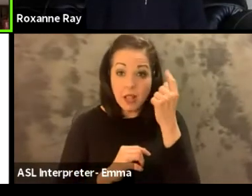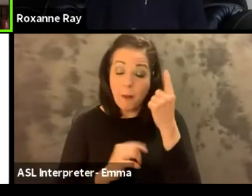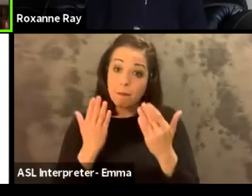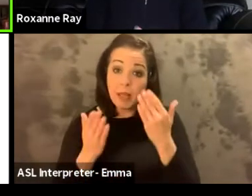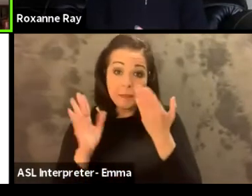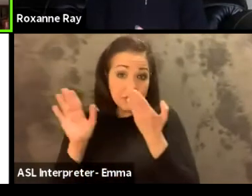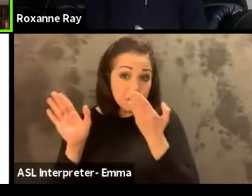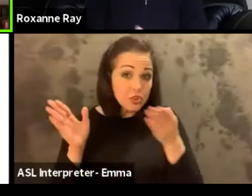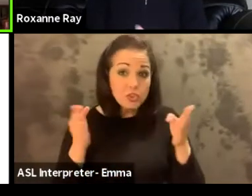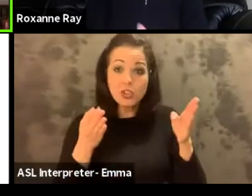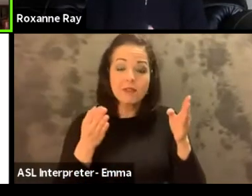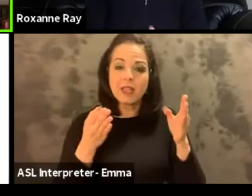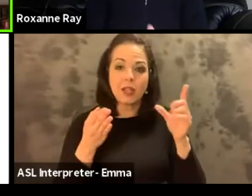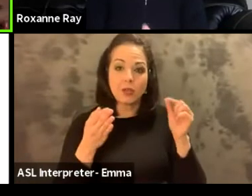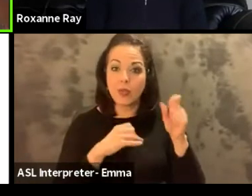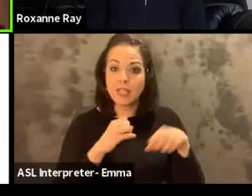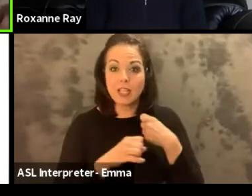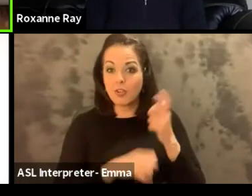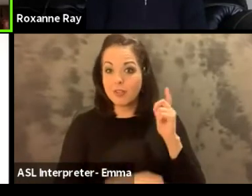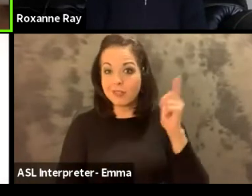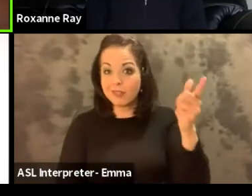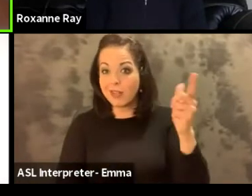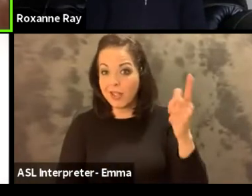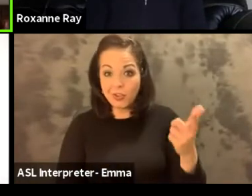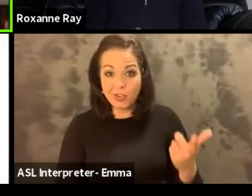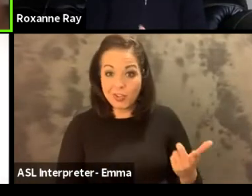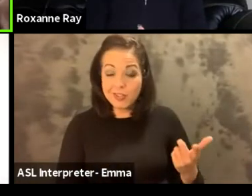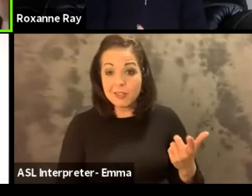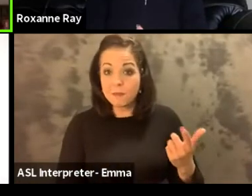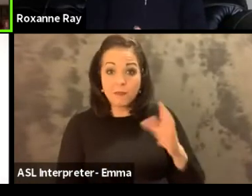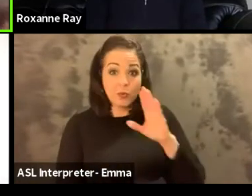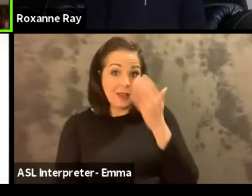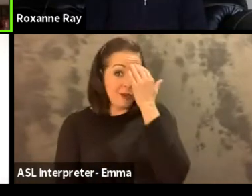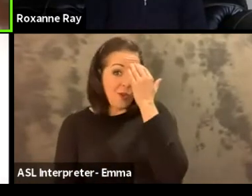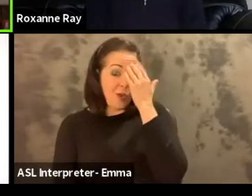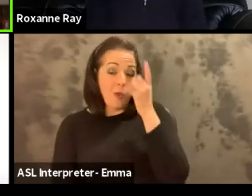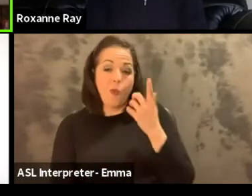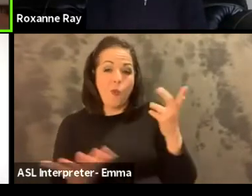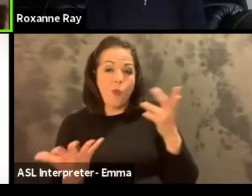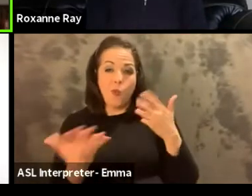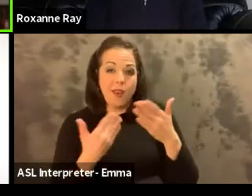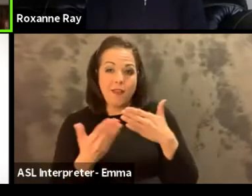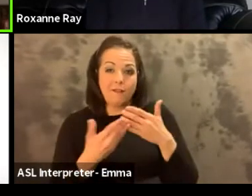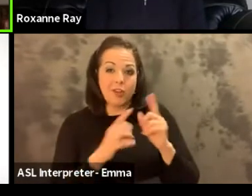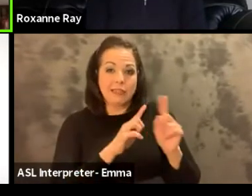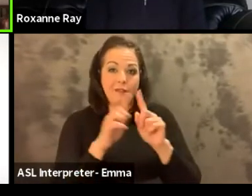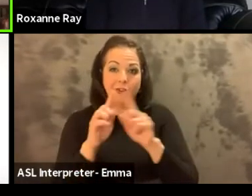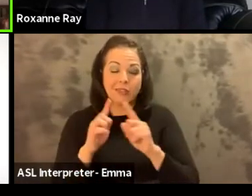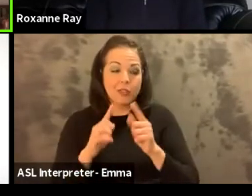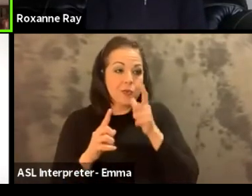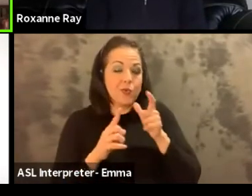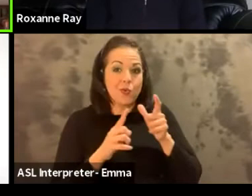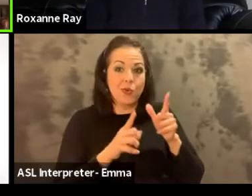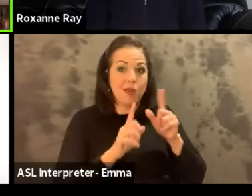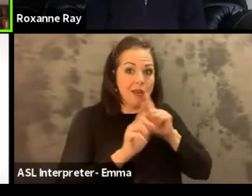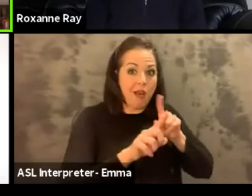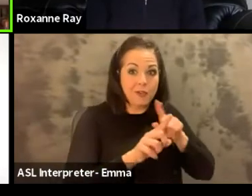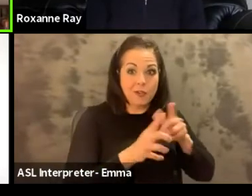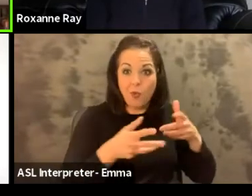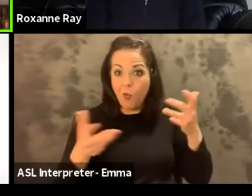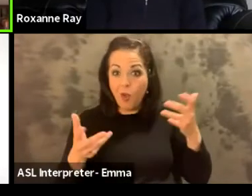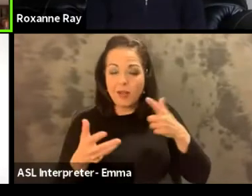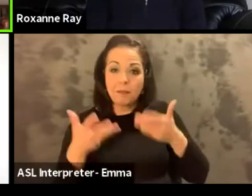all of this 20 years down the road, where like whatever the kind of differences might be of who covers what and things like that might change. But